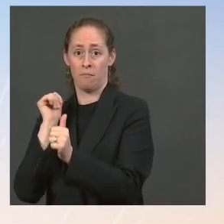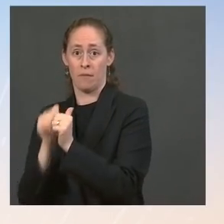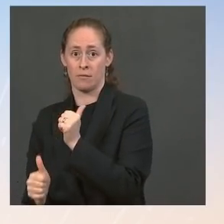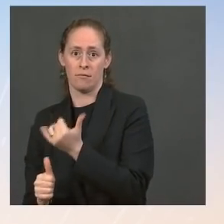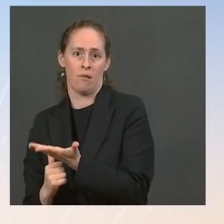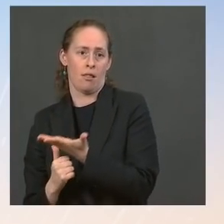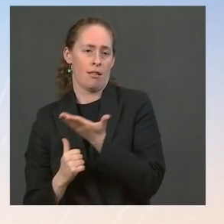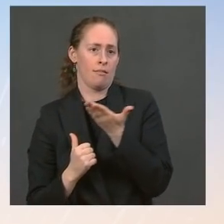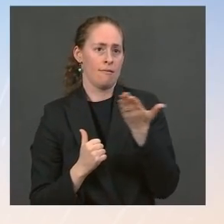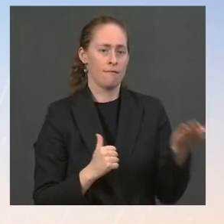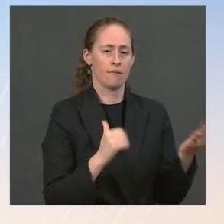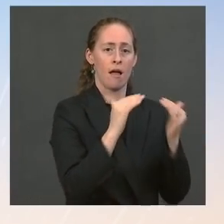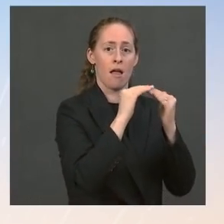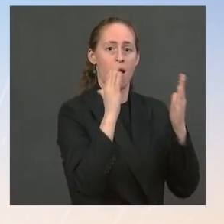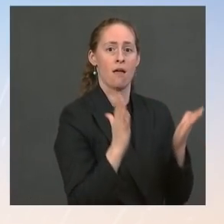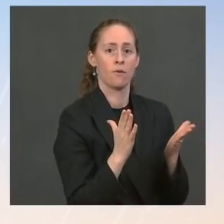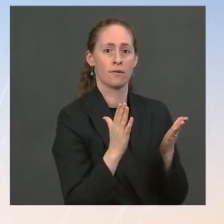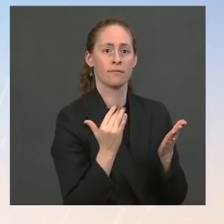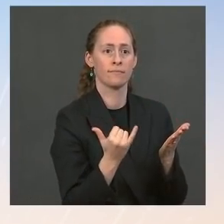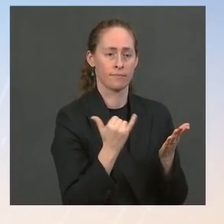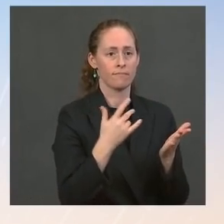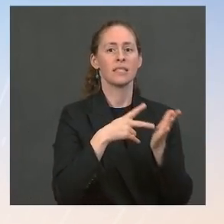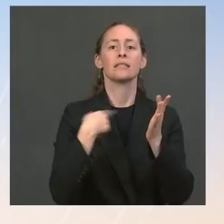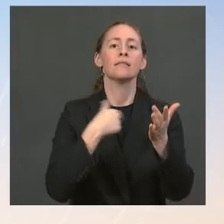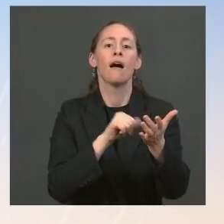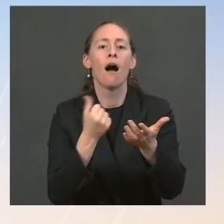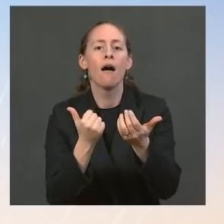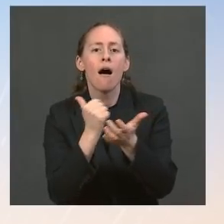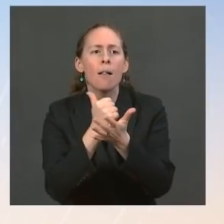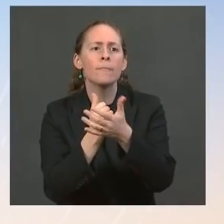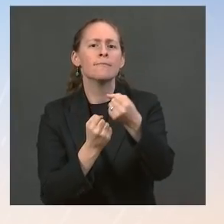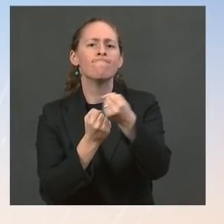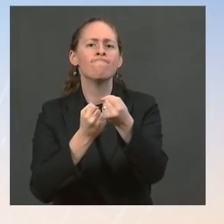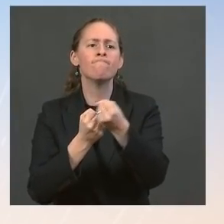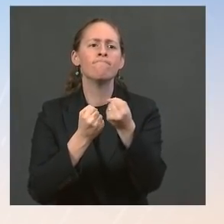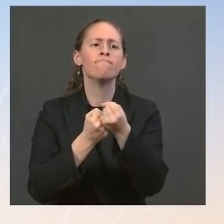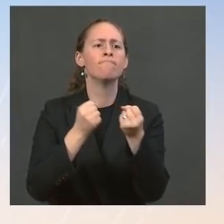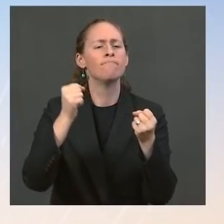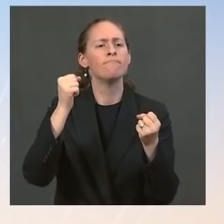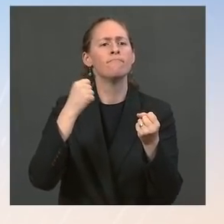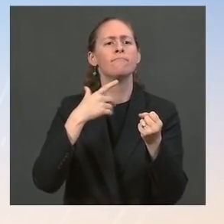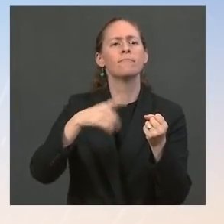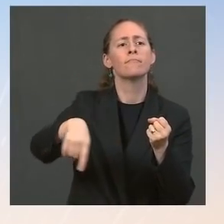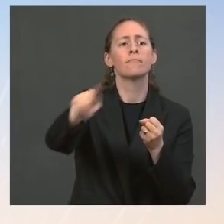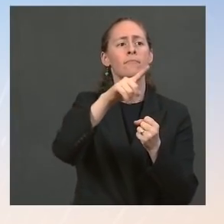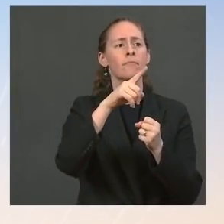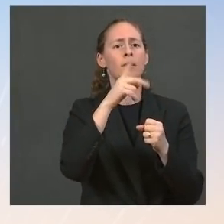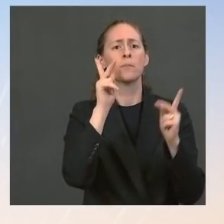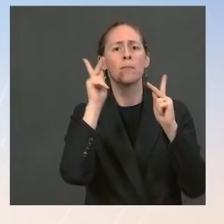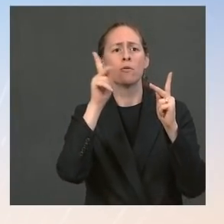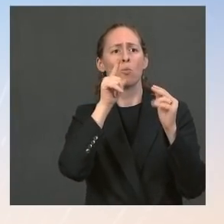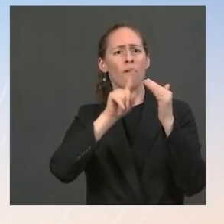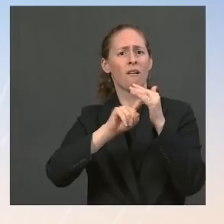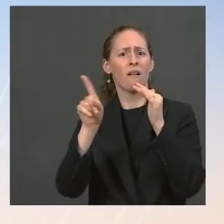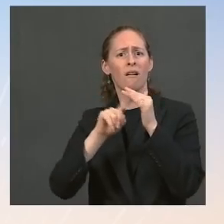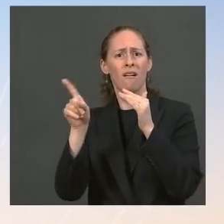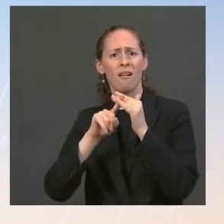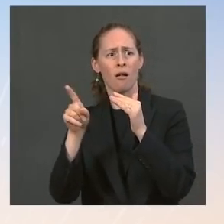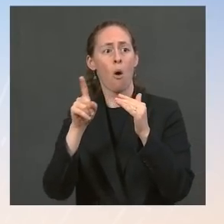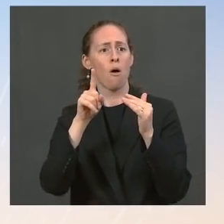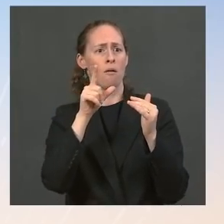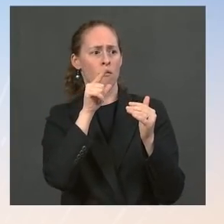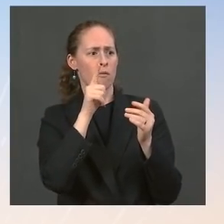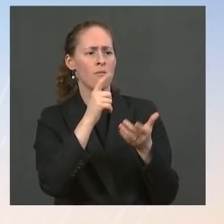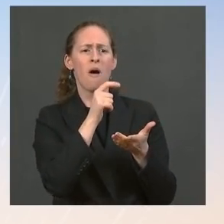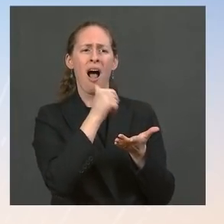getting relief to make sure we can take care of refugees, people who fought by our side in Afghanistan. That's to make sure we